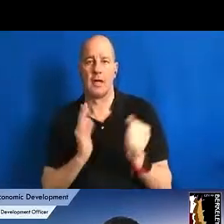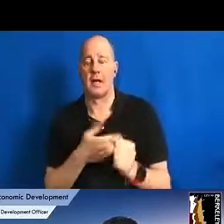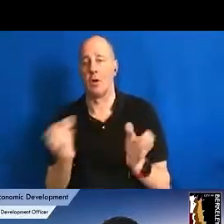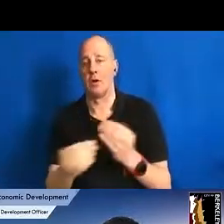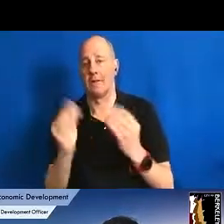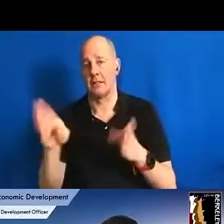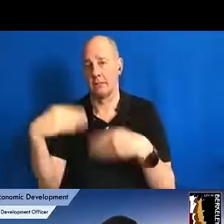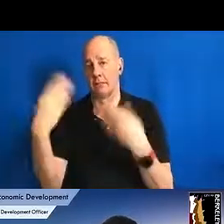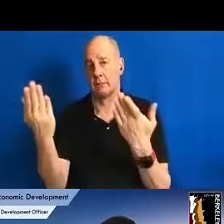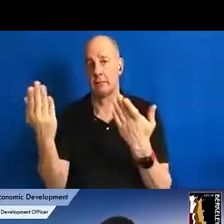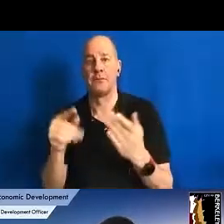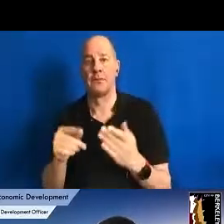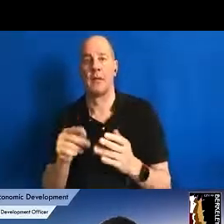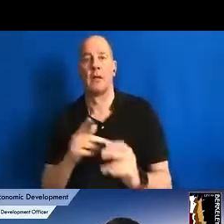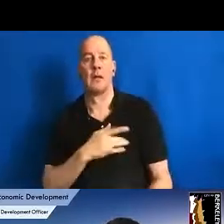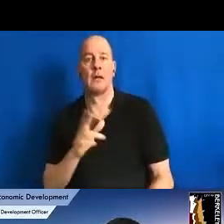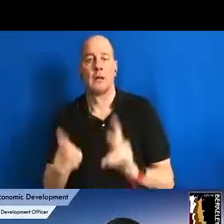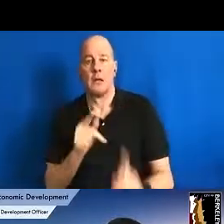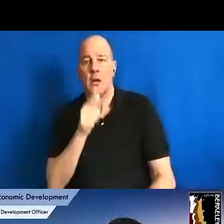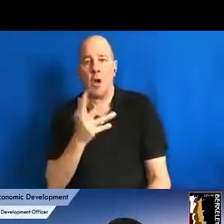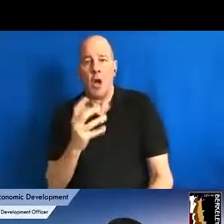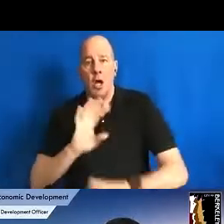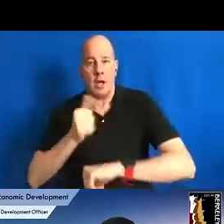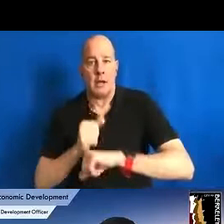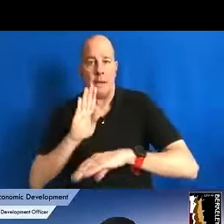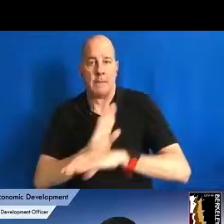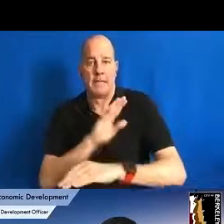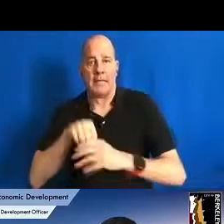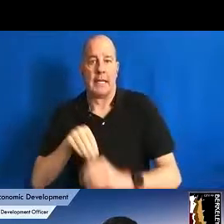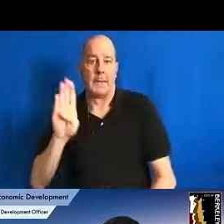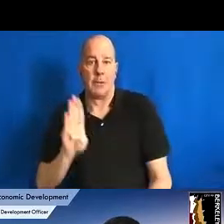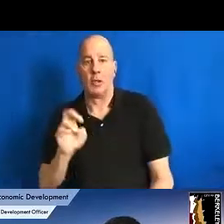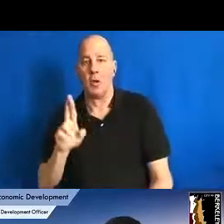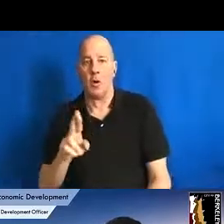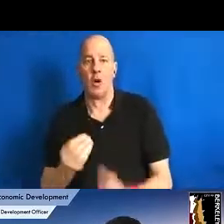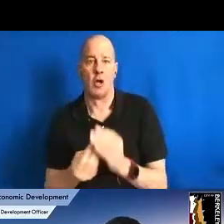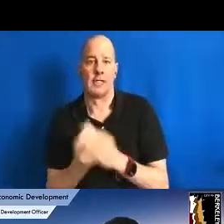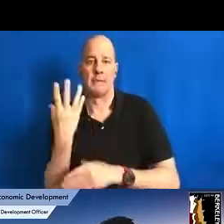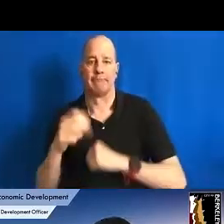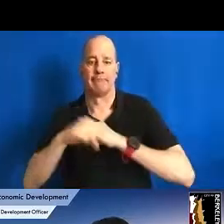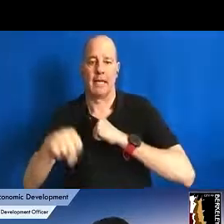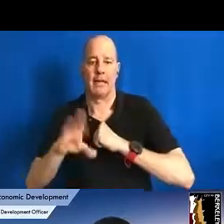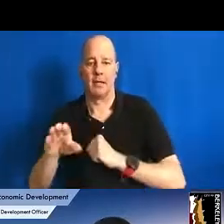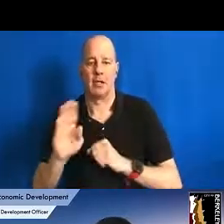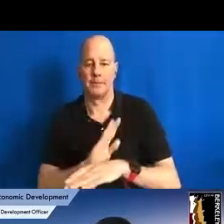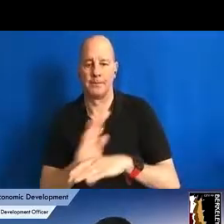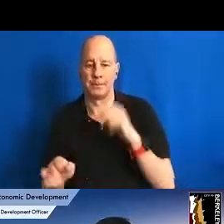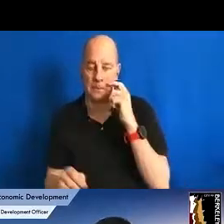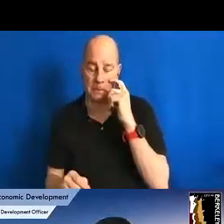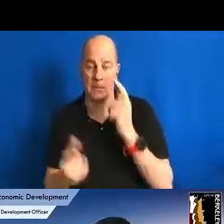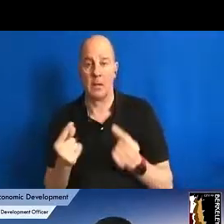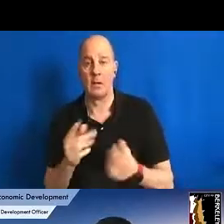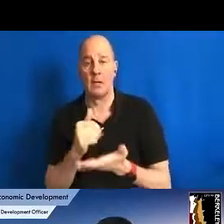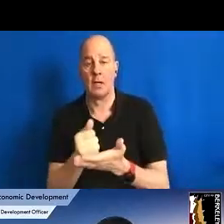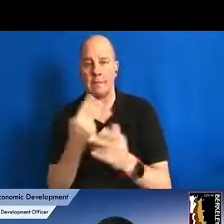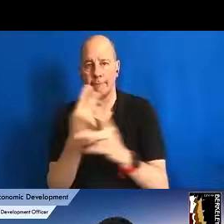usually those are folks who are looking to establish business in the city of Berkeley or expand. And a lot of what we do is helping them navigate codes,